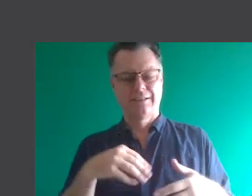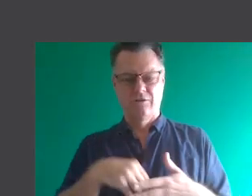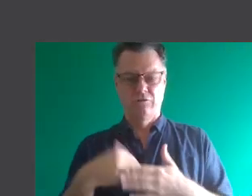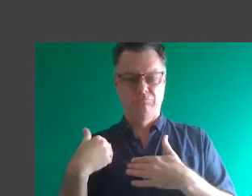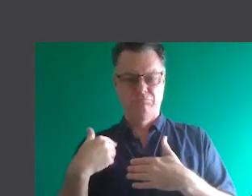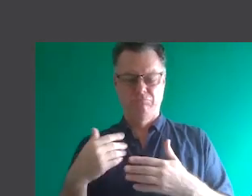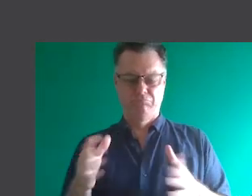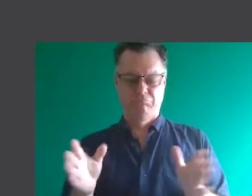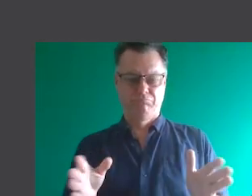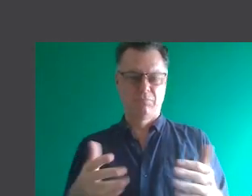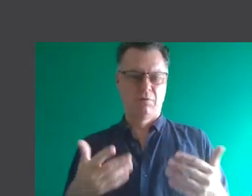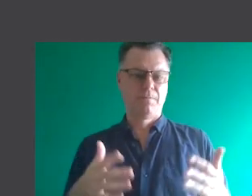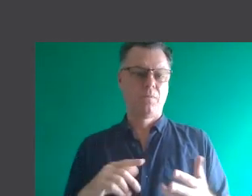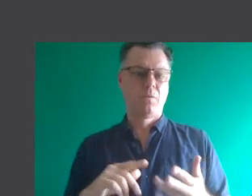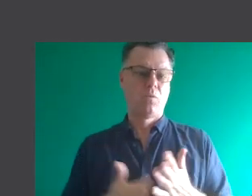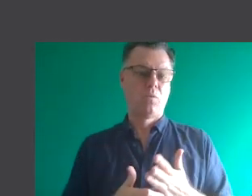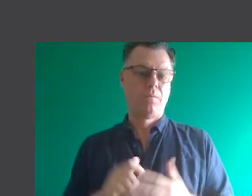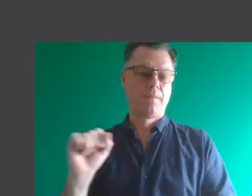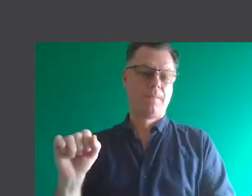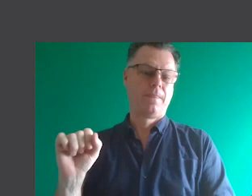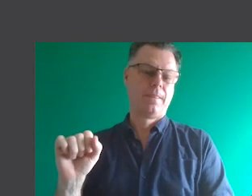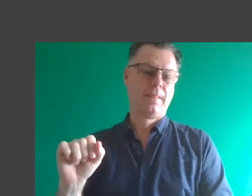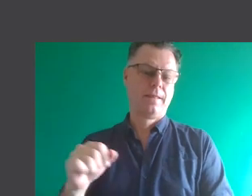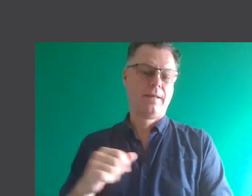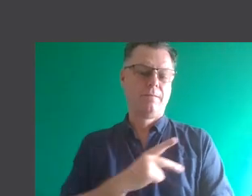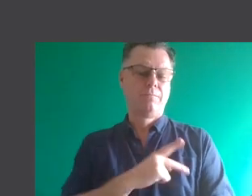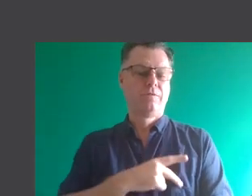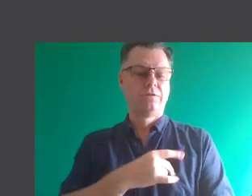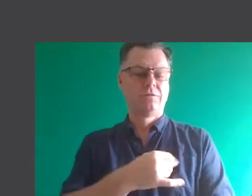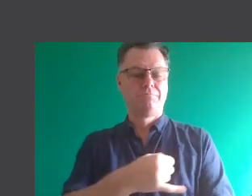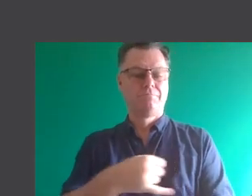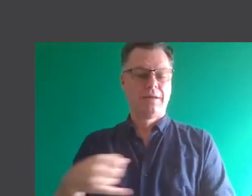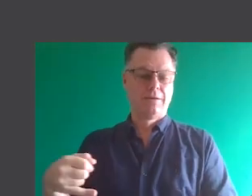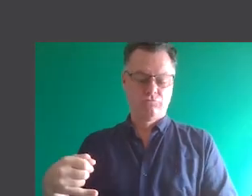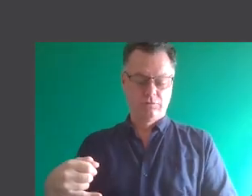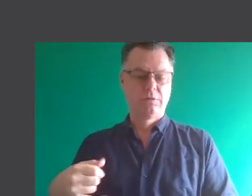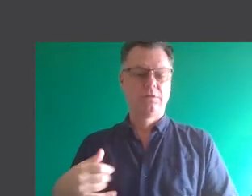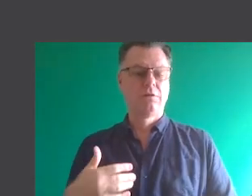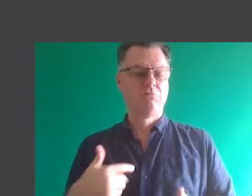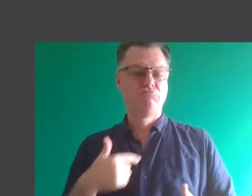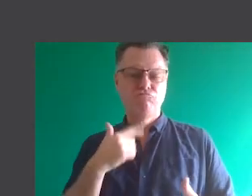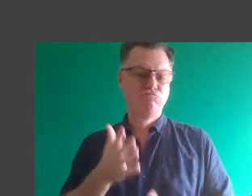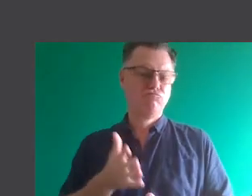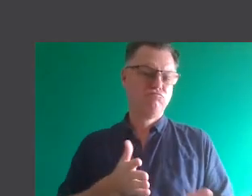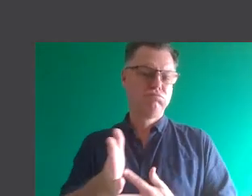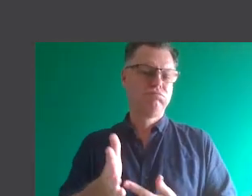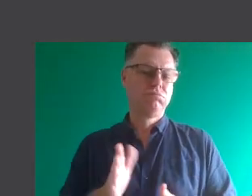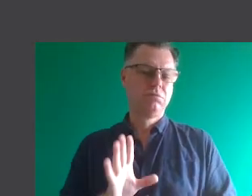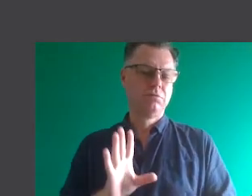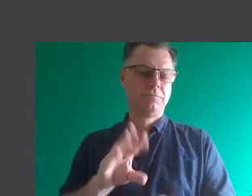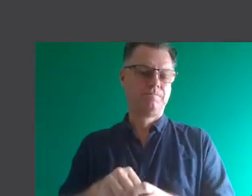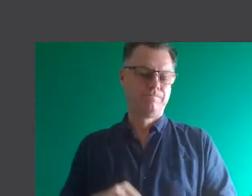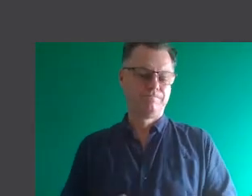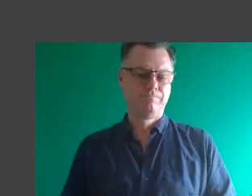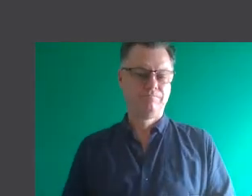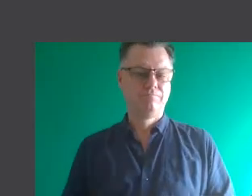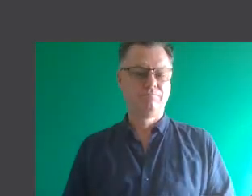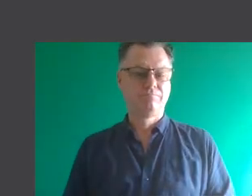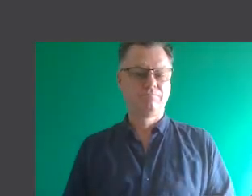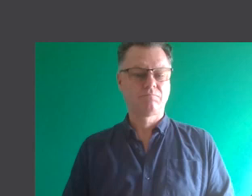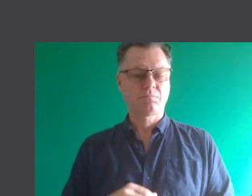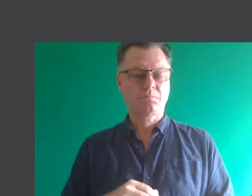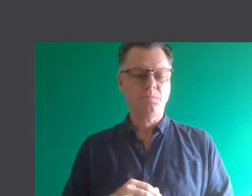and allegations within their own purview, or exceeding the professional boundaries that they've been entrusted with.